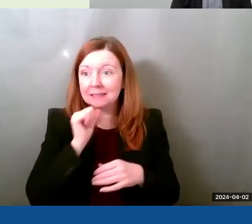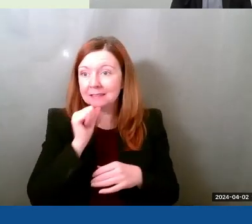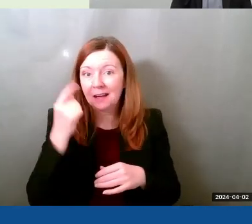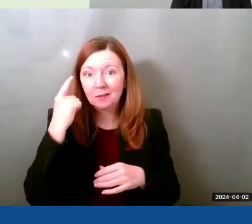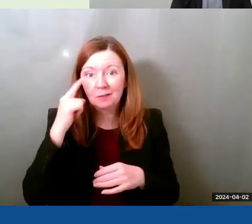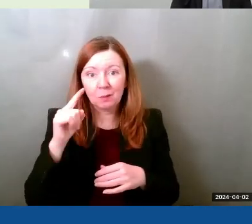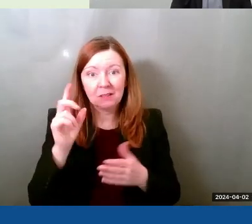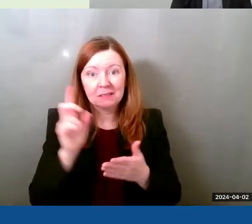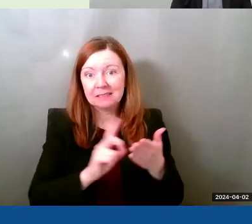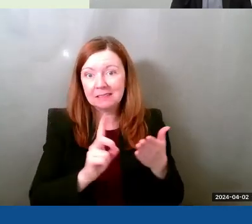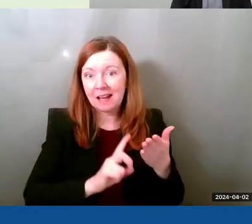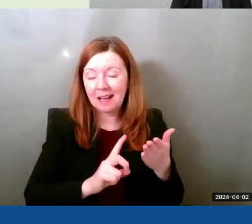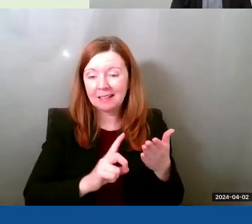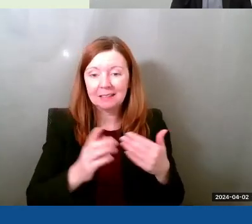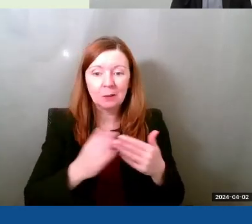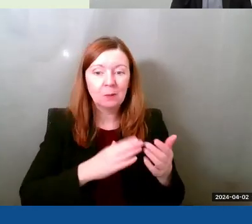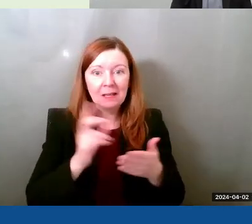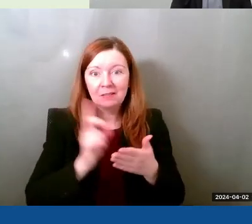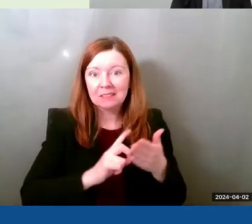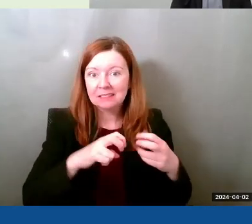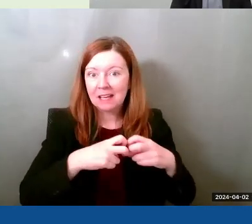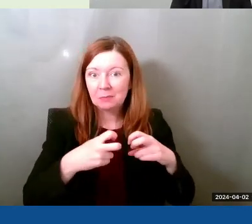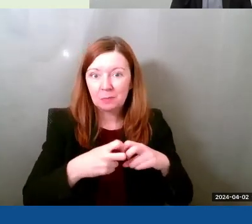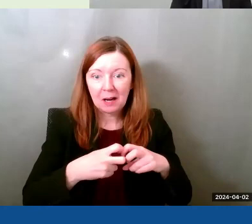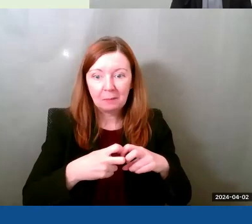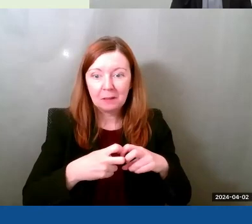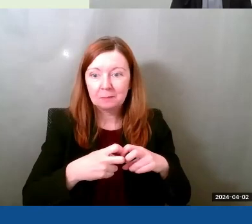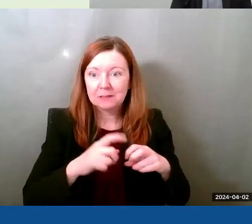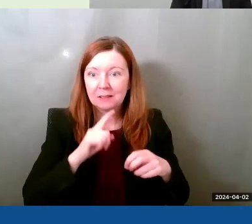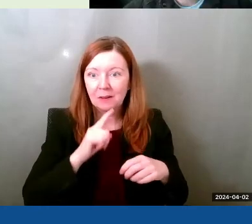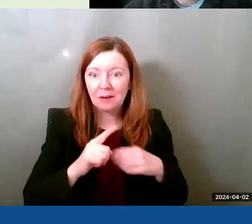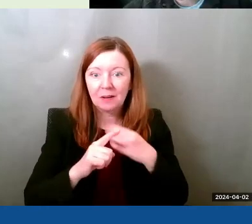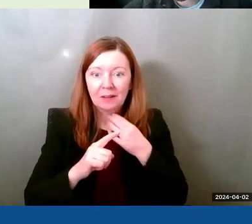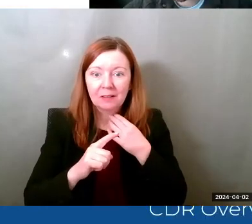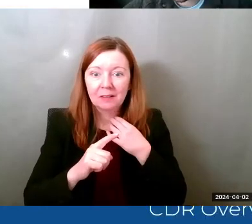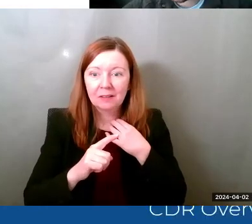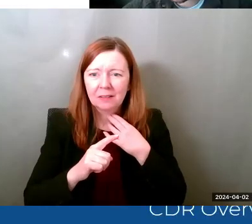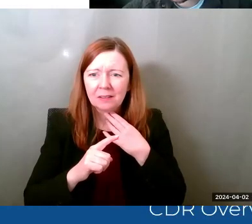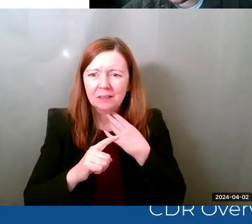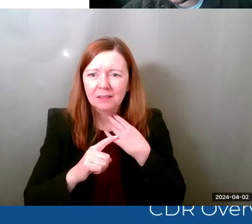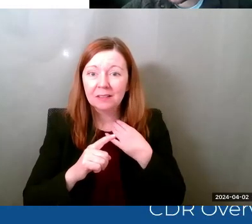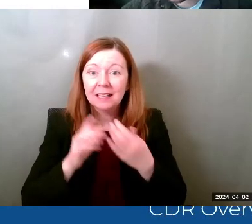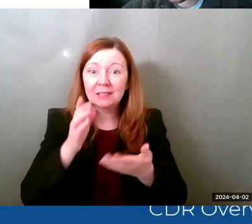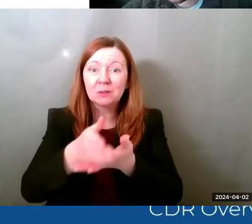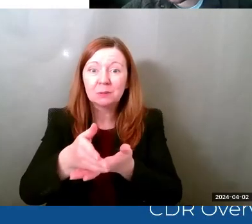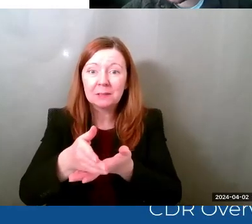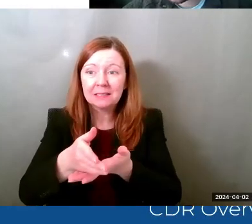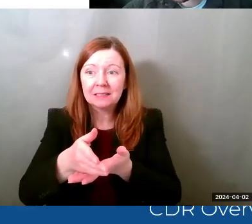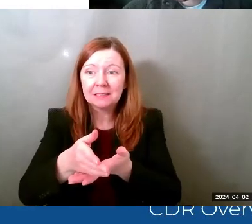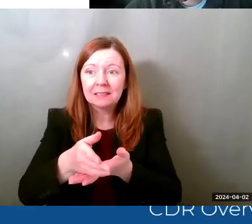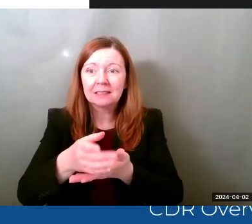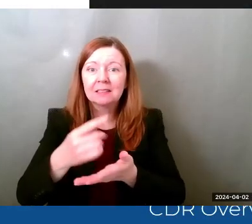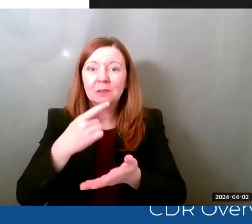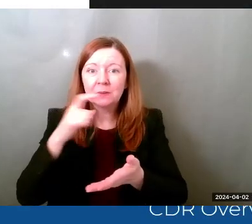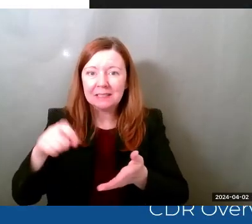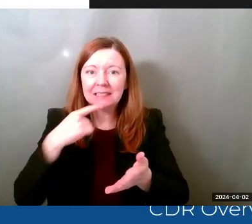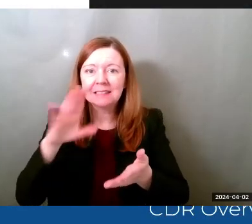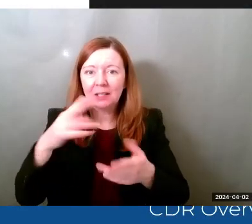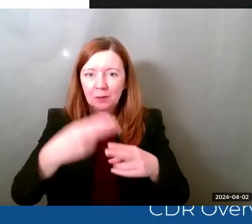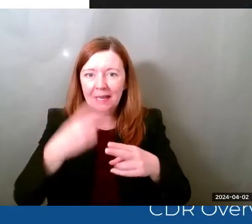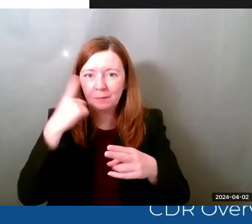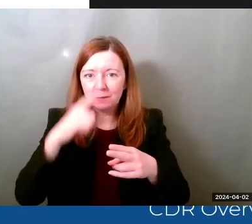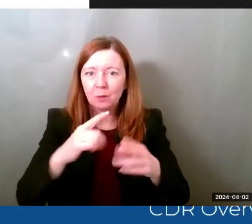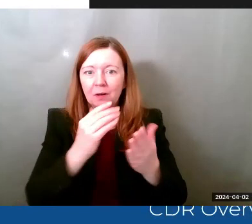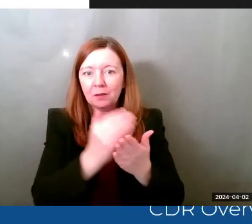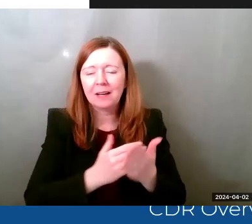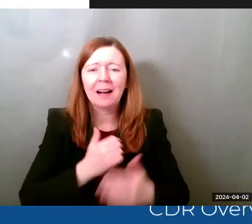for design, because whatever design problems that there we need to design have, them right out. excuse me, we need to have your name for the record. Please state your name.